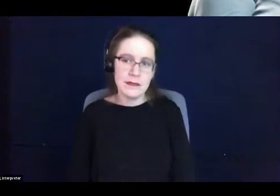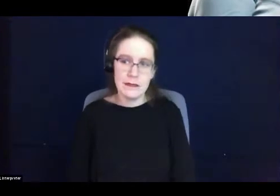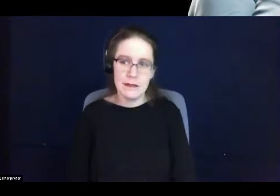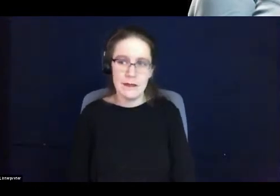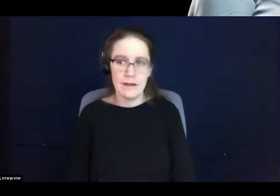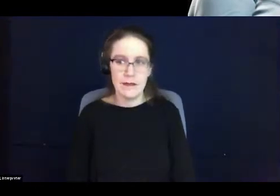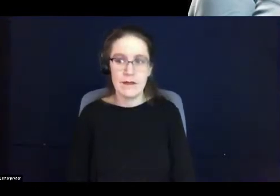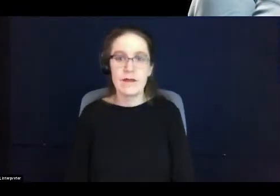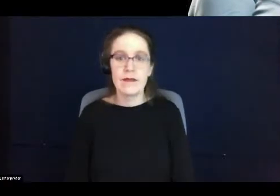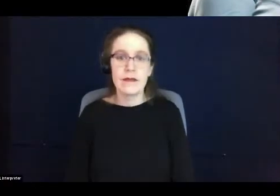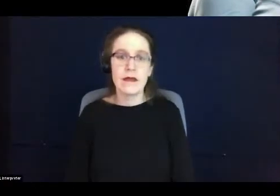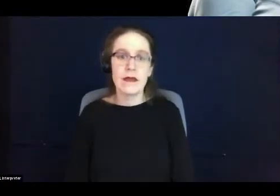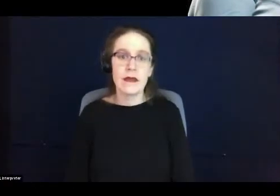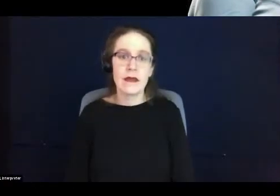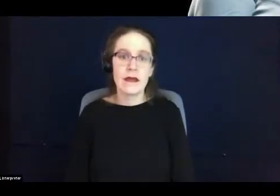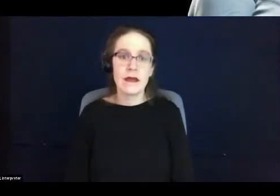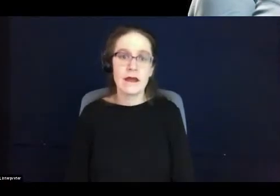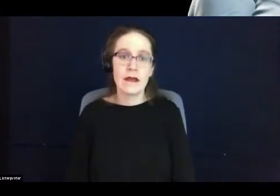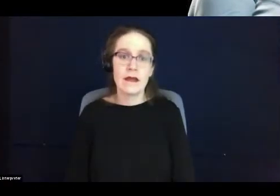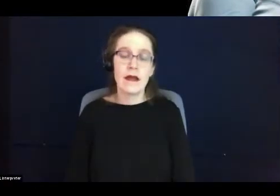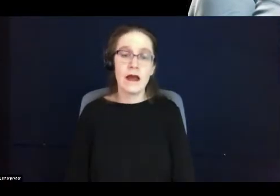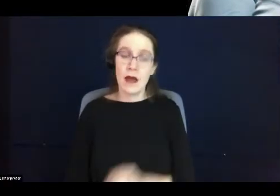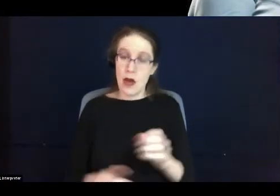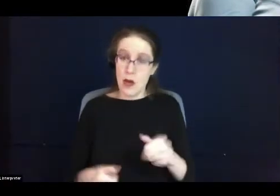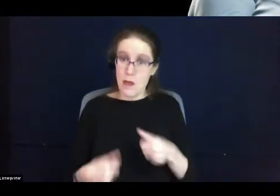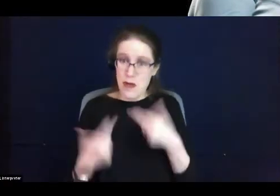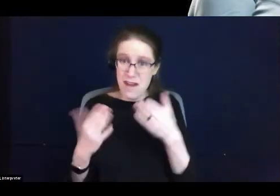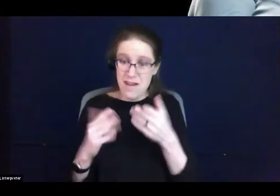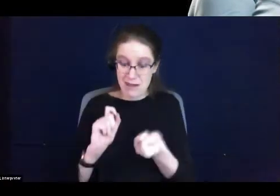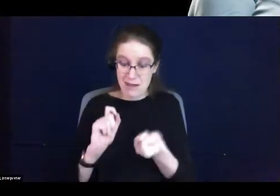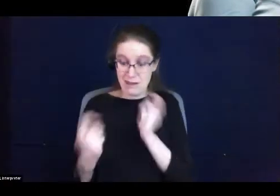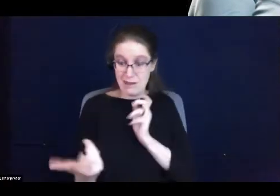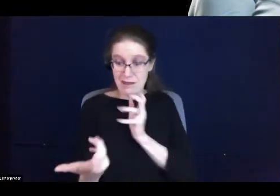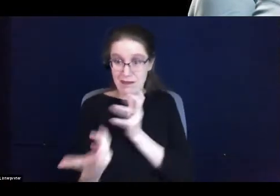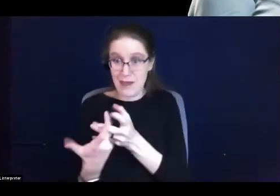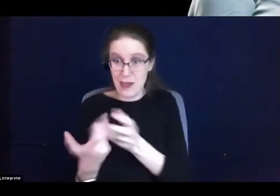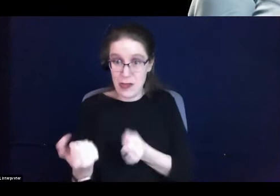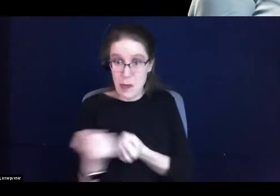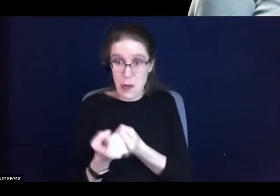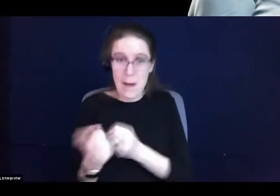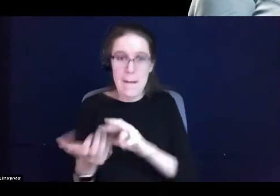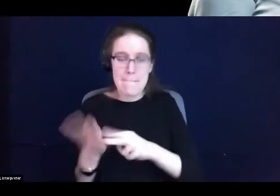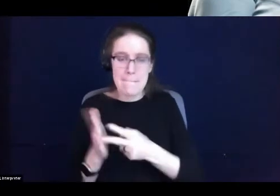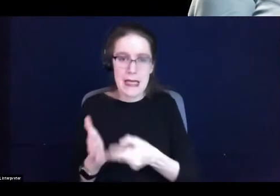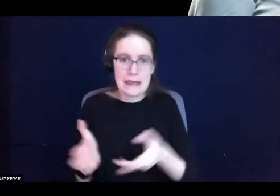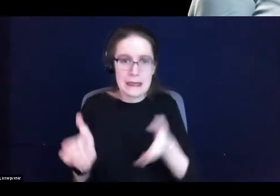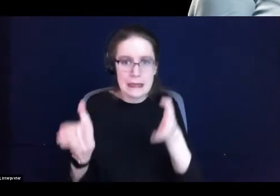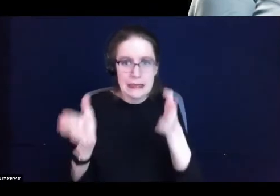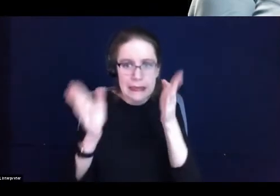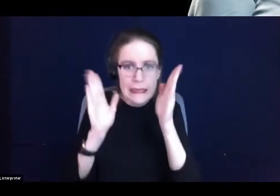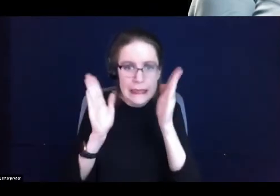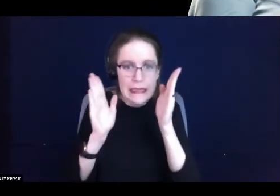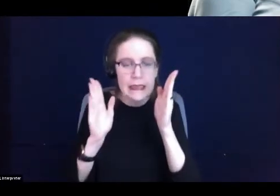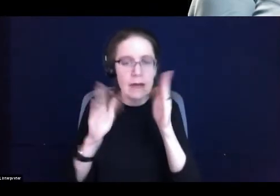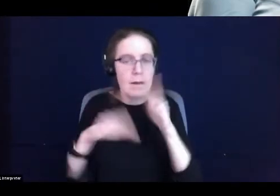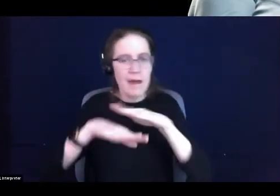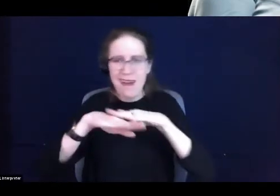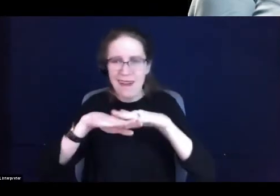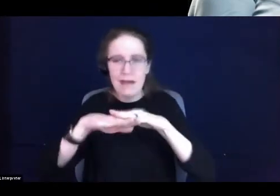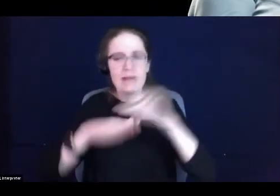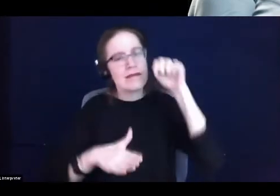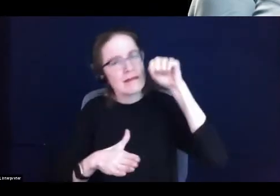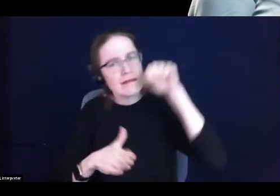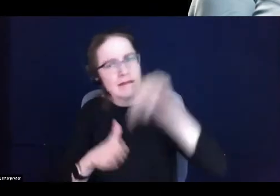To be able to provide individualized support that survivors need, we have to listen and listen deeply. Each of